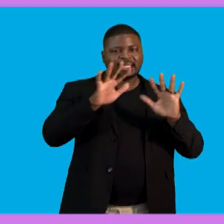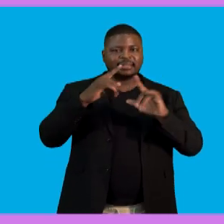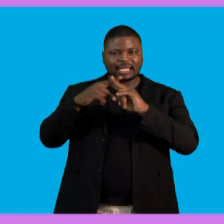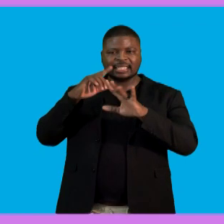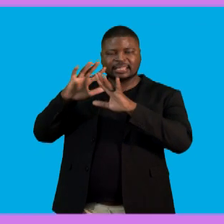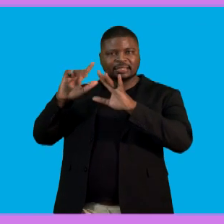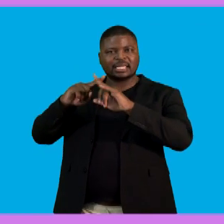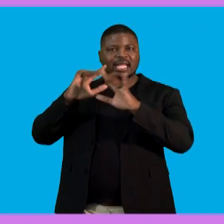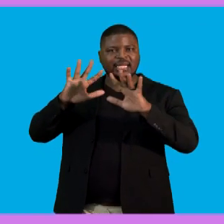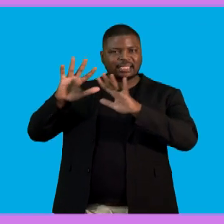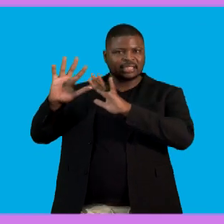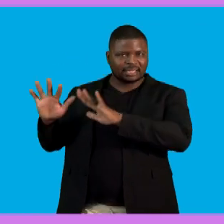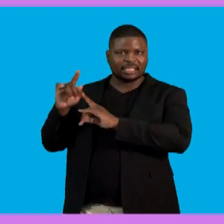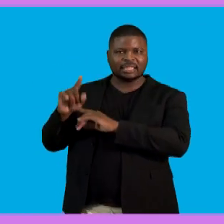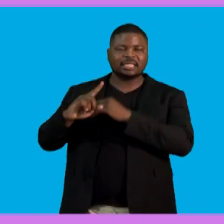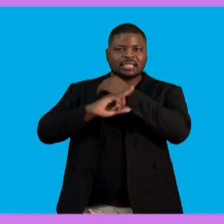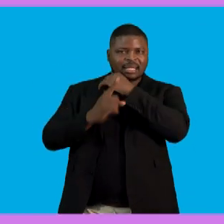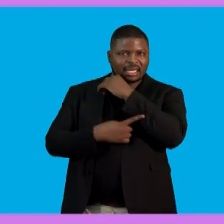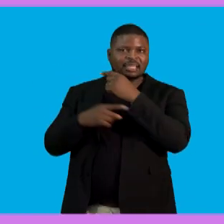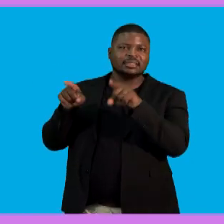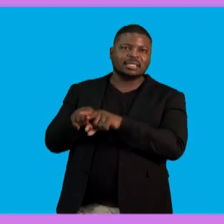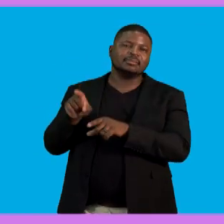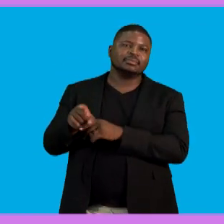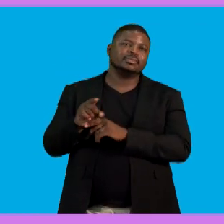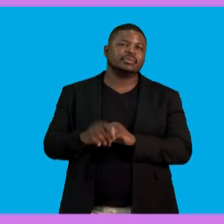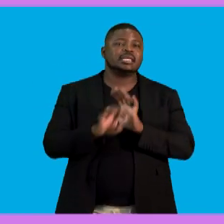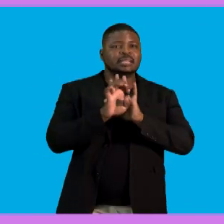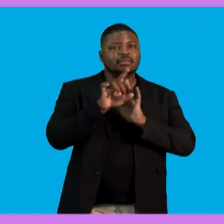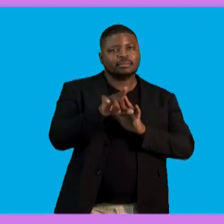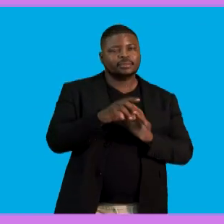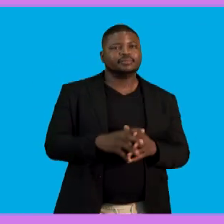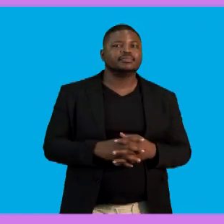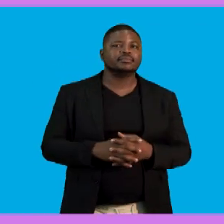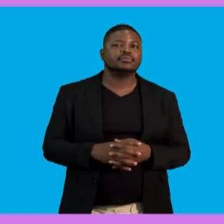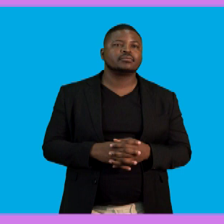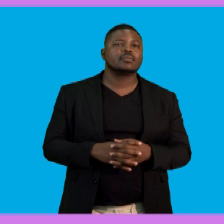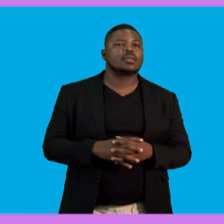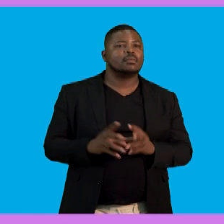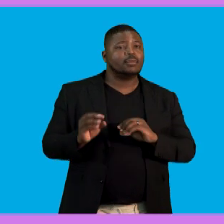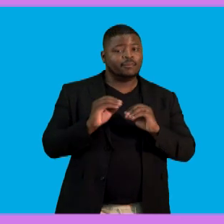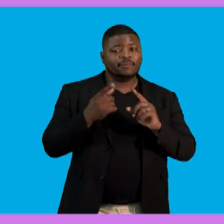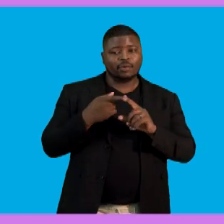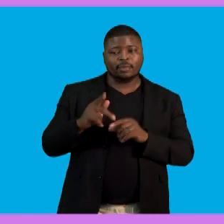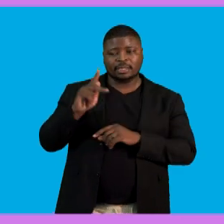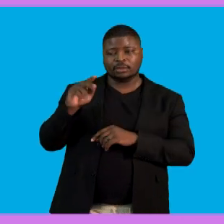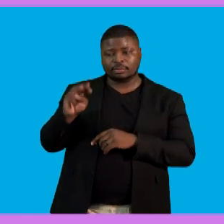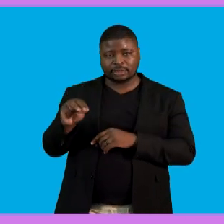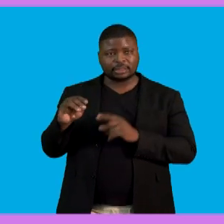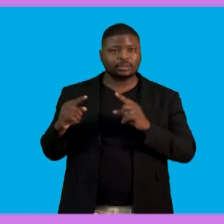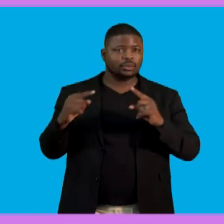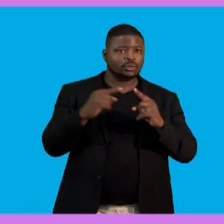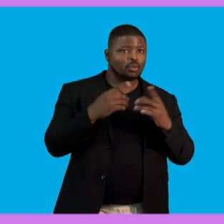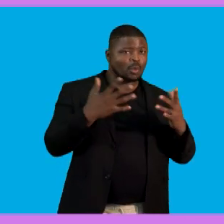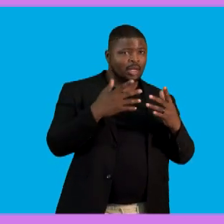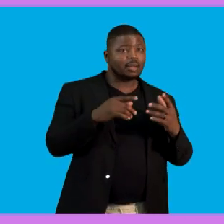multiplying by 10, multiplying by 10 up until I get to the last one. So an example would be if I am to move from my kilometers now to